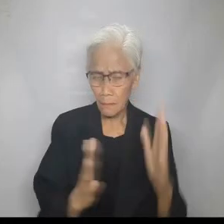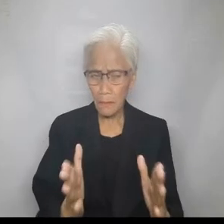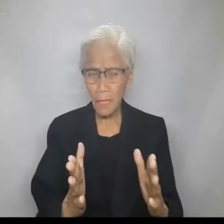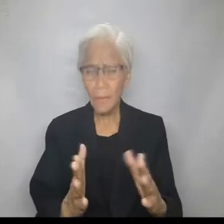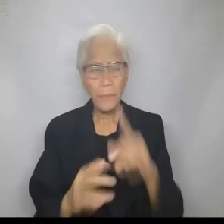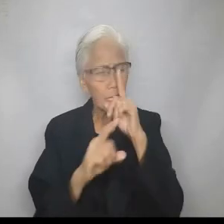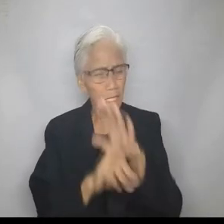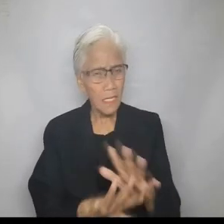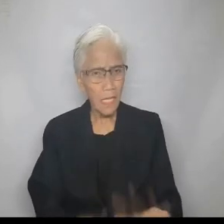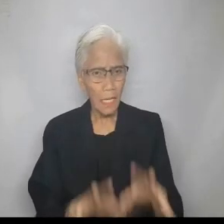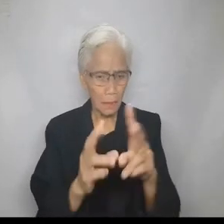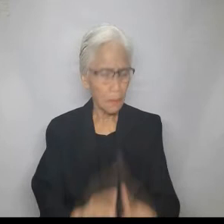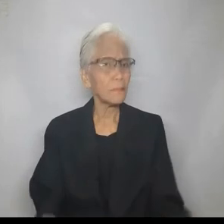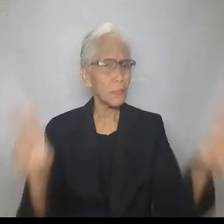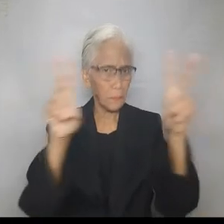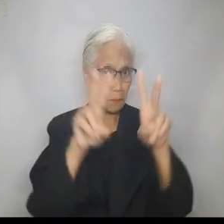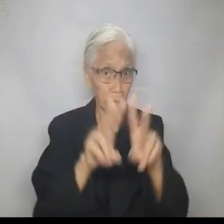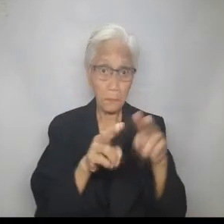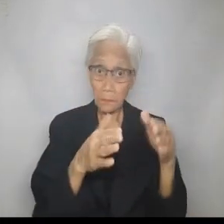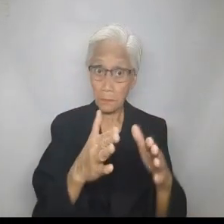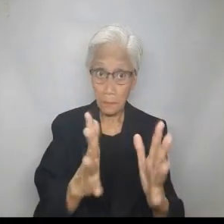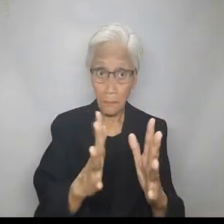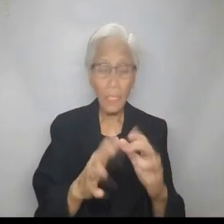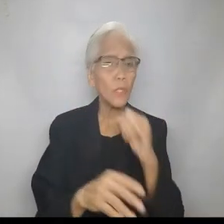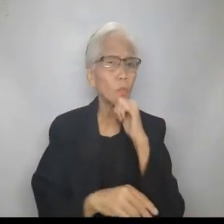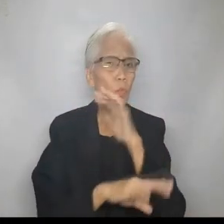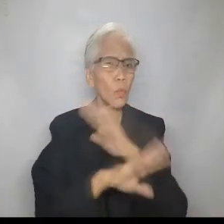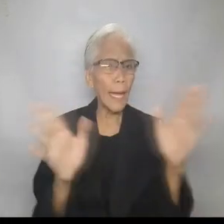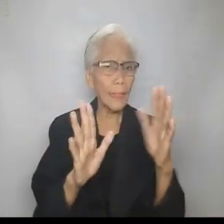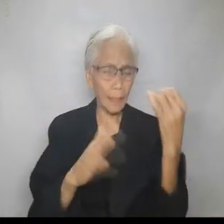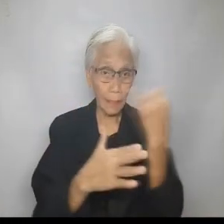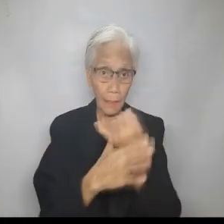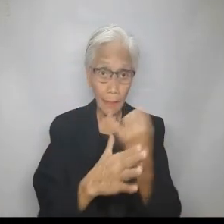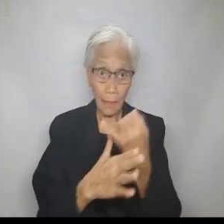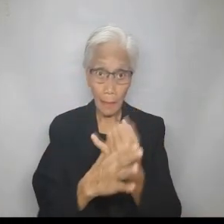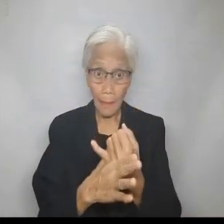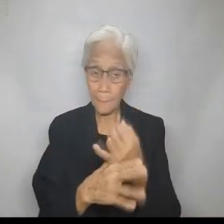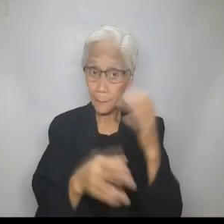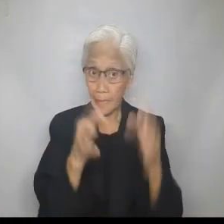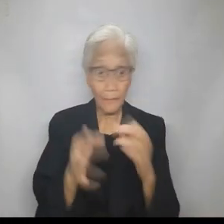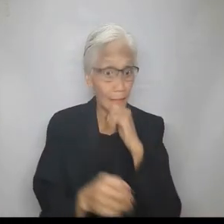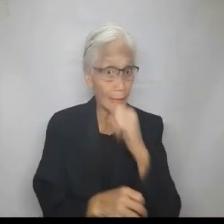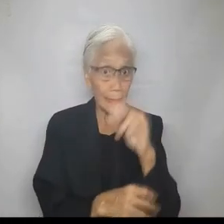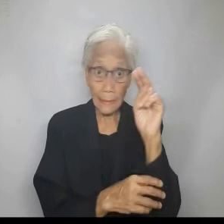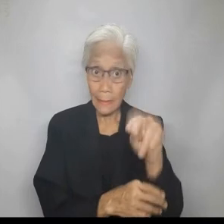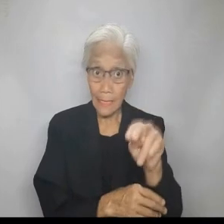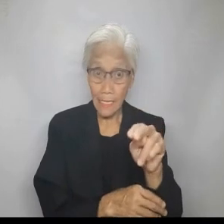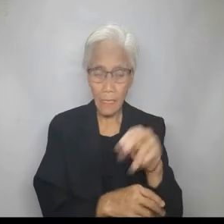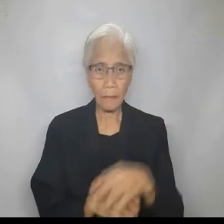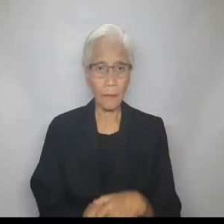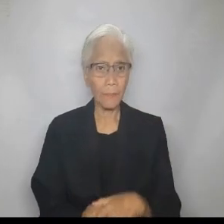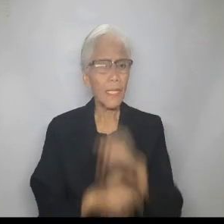listener, silence is a very valuable tool. Do not interrupt unless